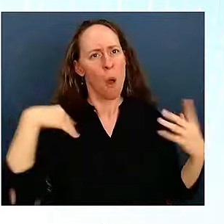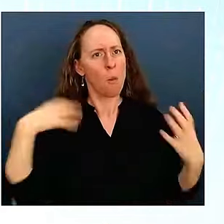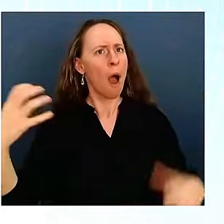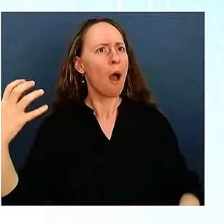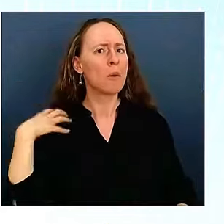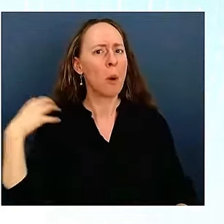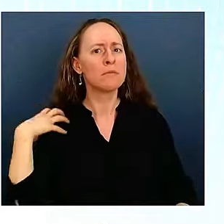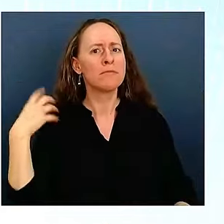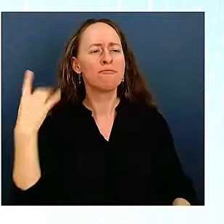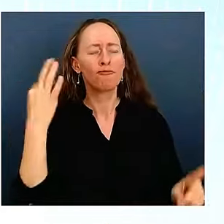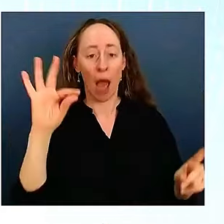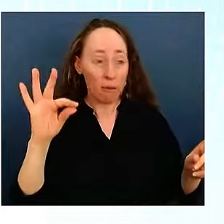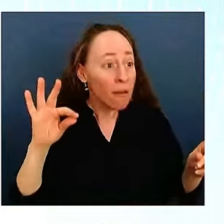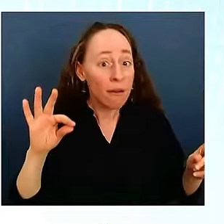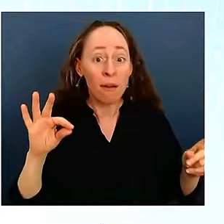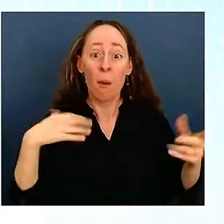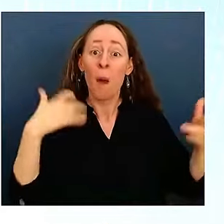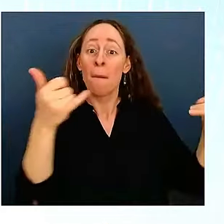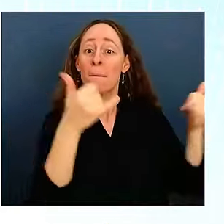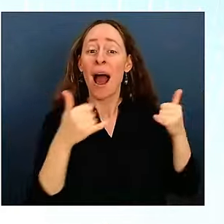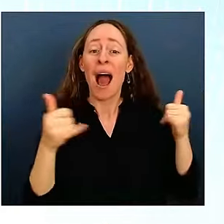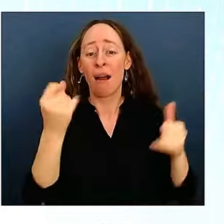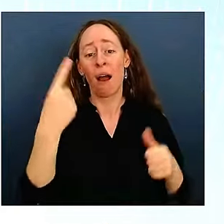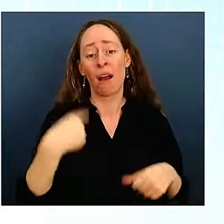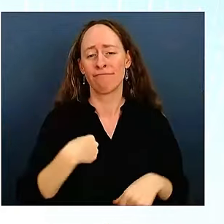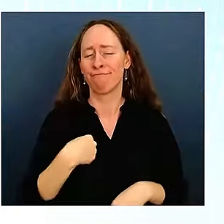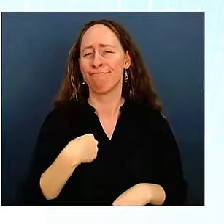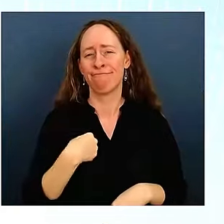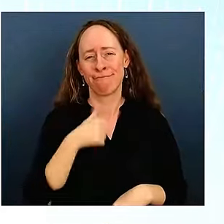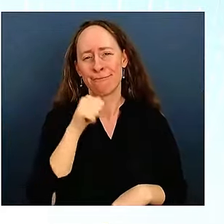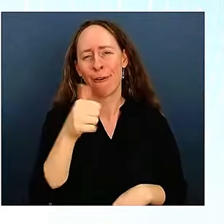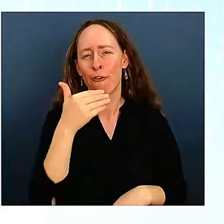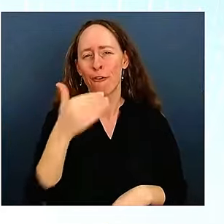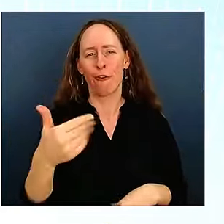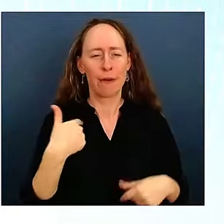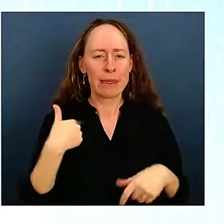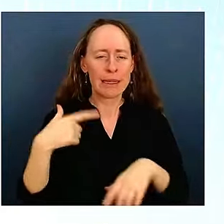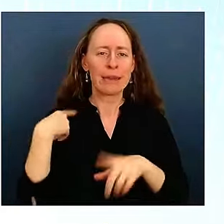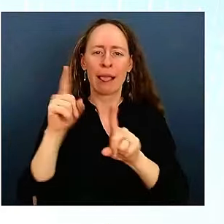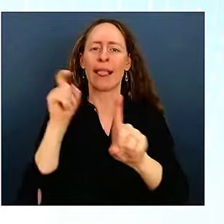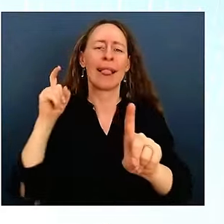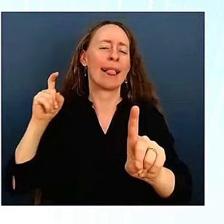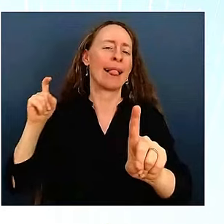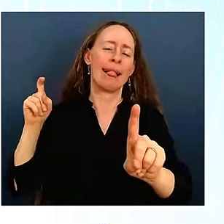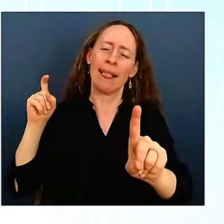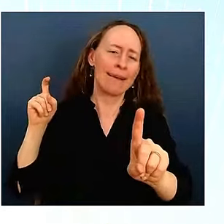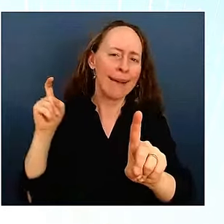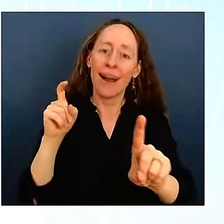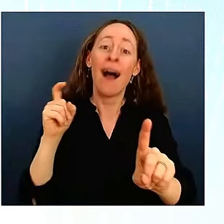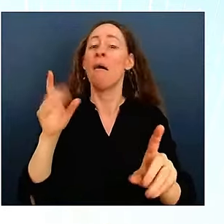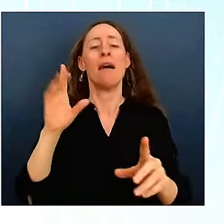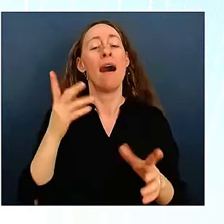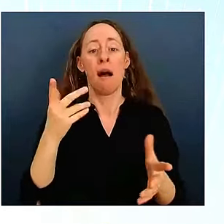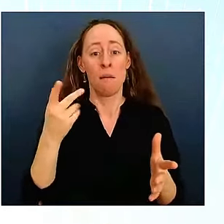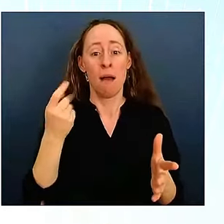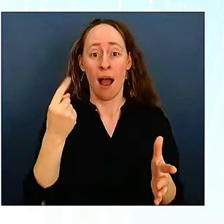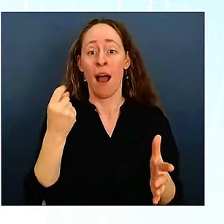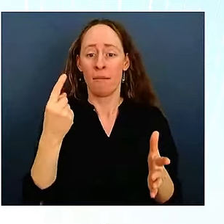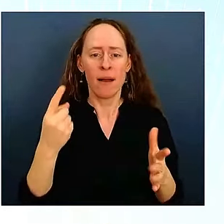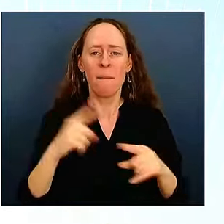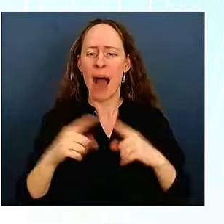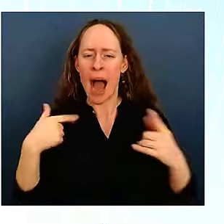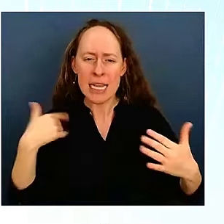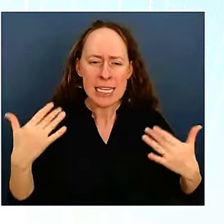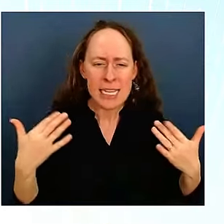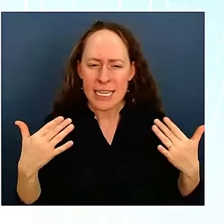also. So I needed to stay on the task and stay on the present moment to get better as a coach and